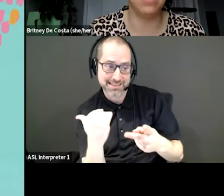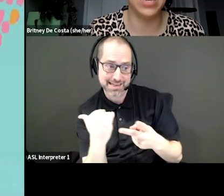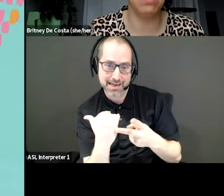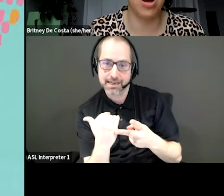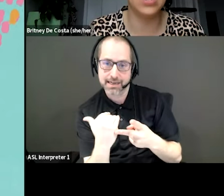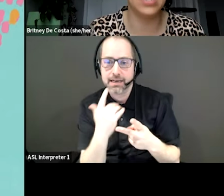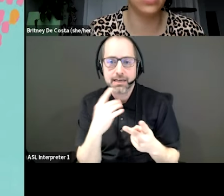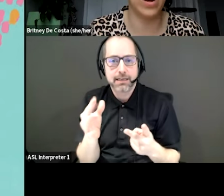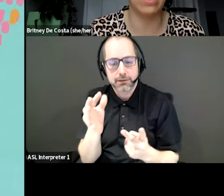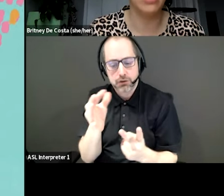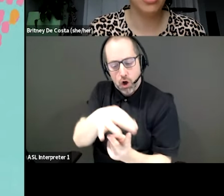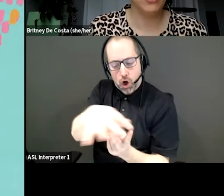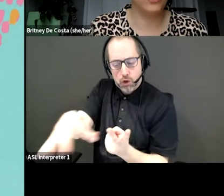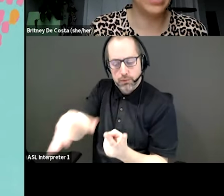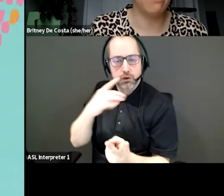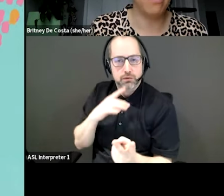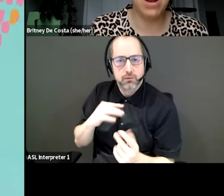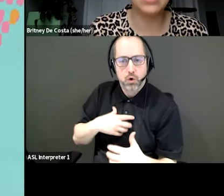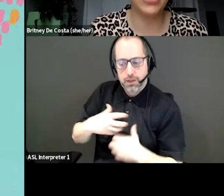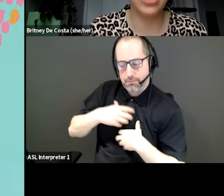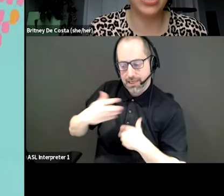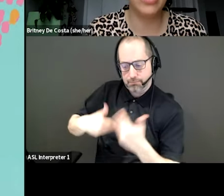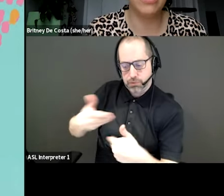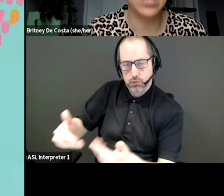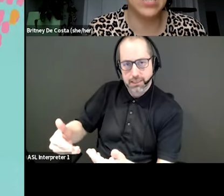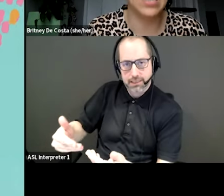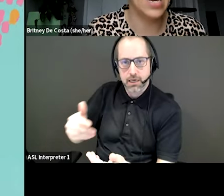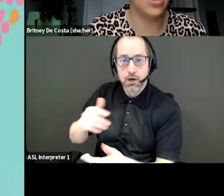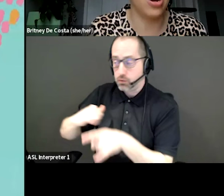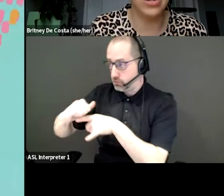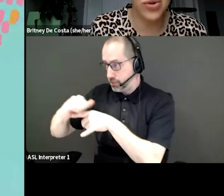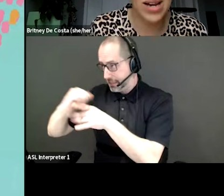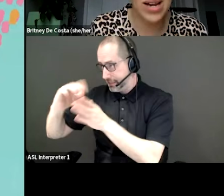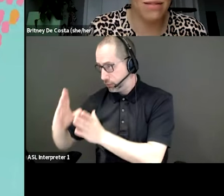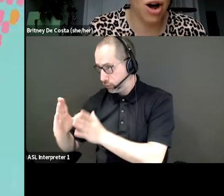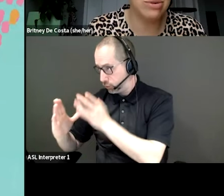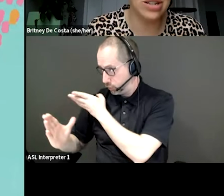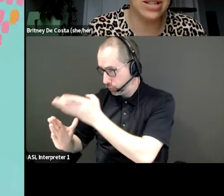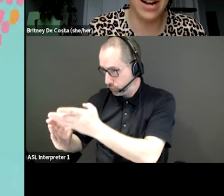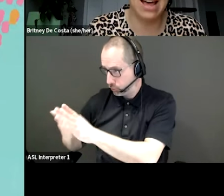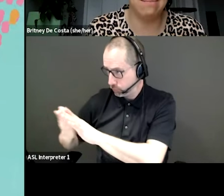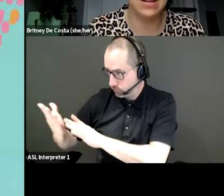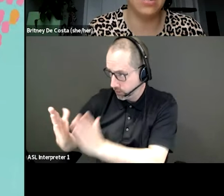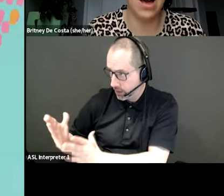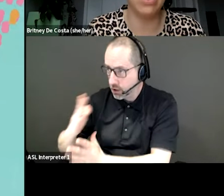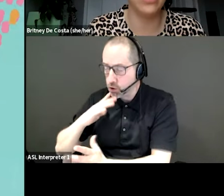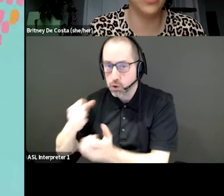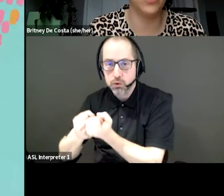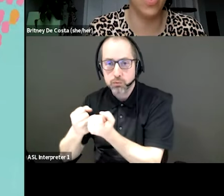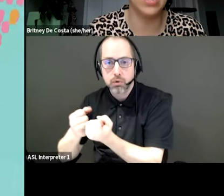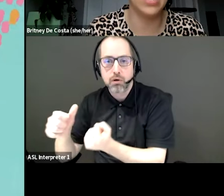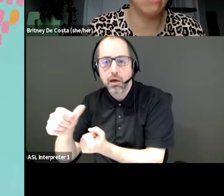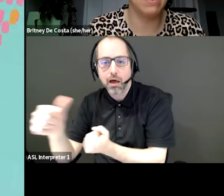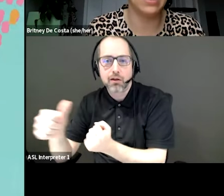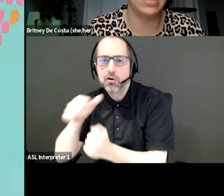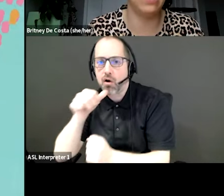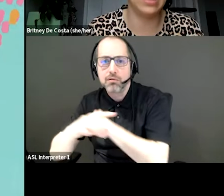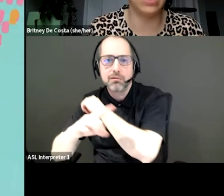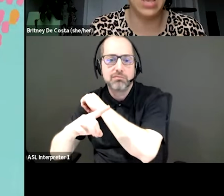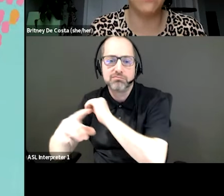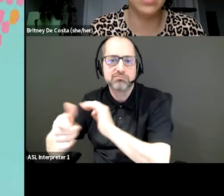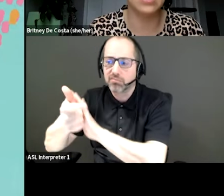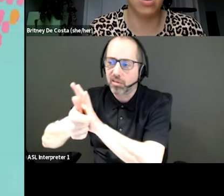to the complaints process, where we'll hear from practitioners who facilitate non-adjudicative options for campus survivors who want